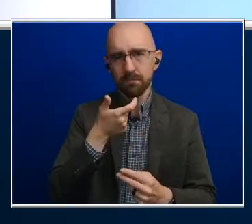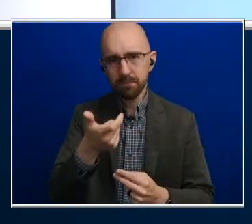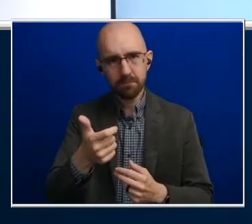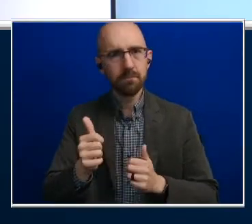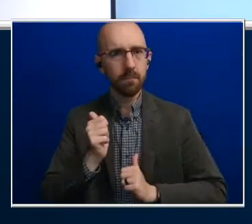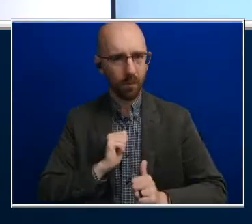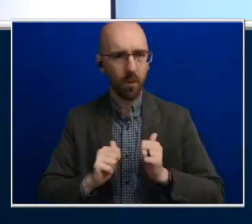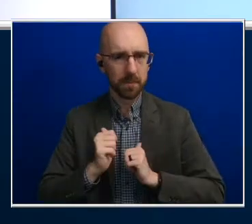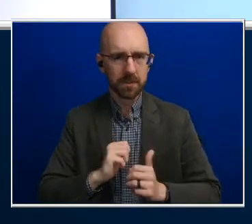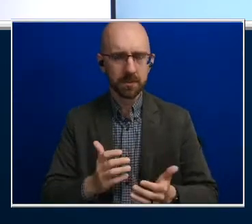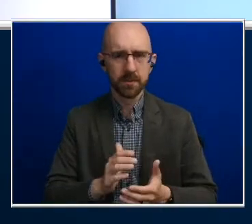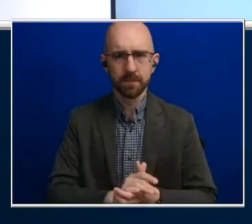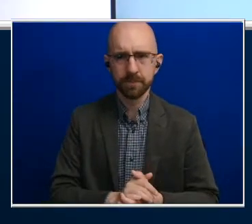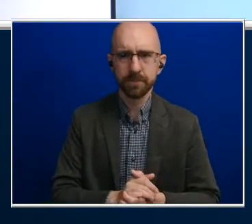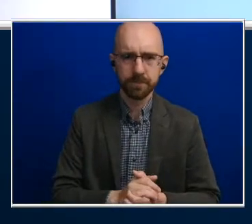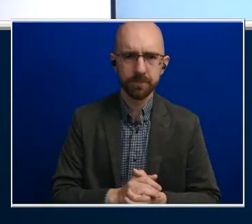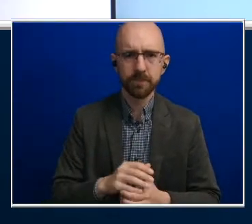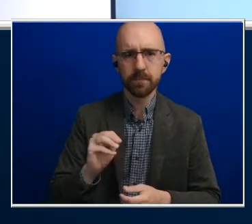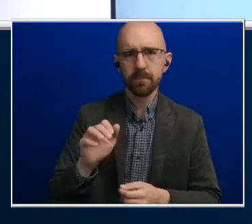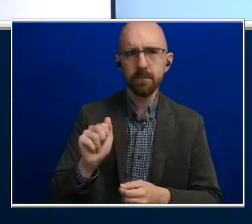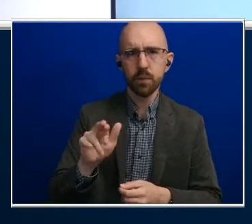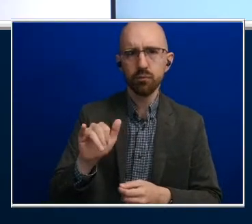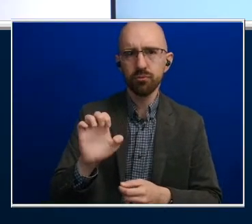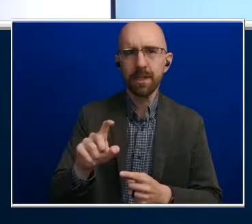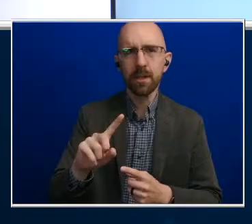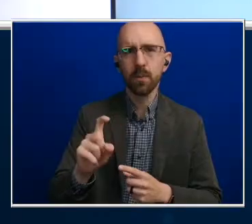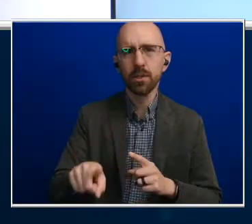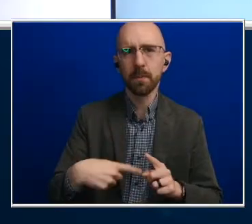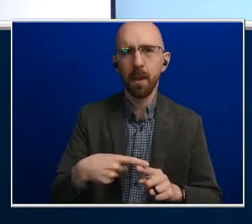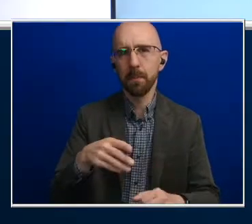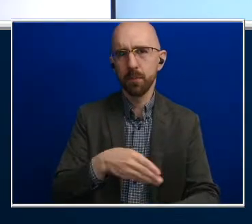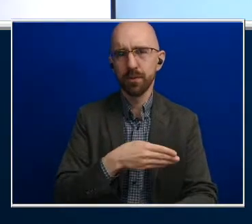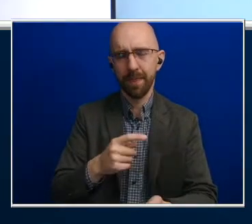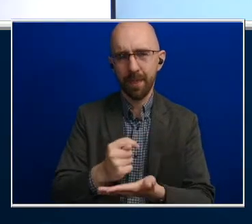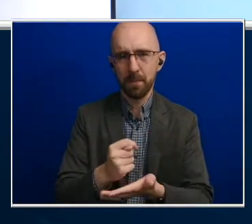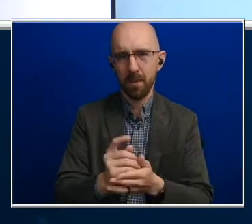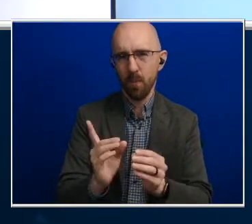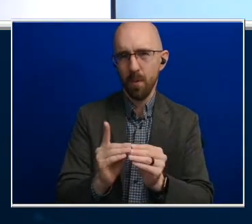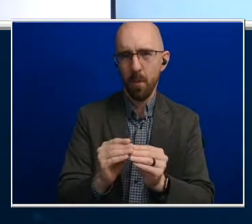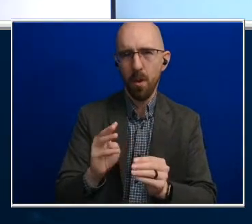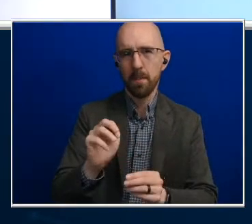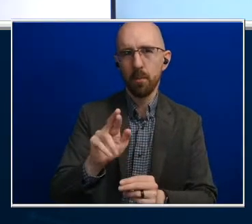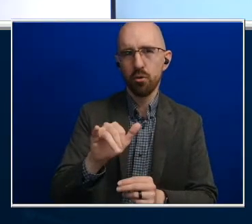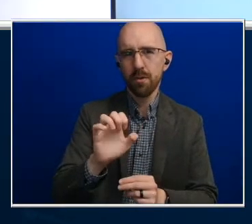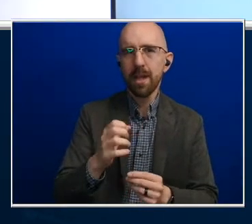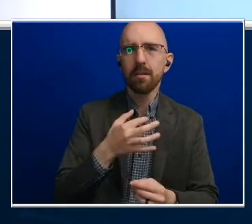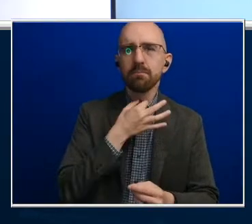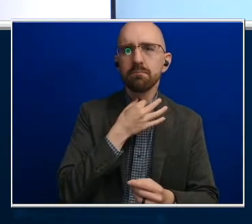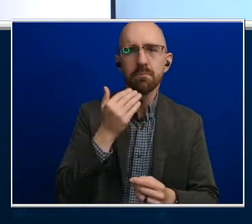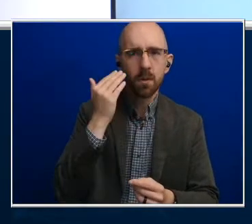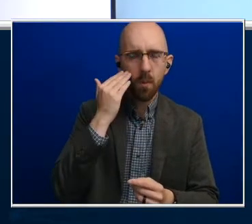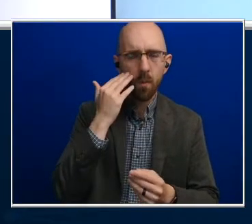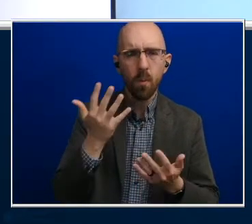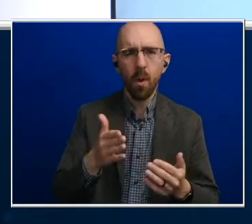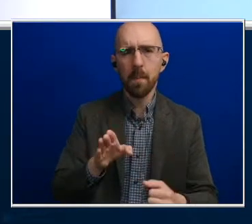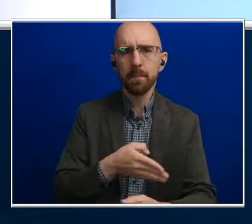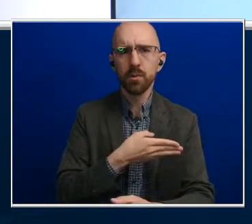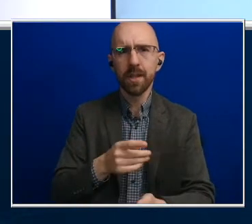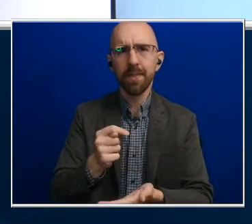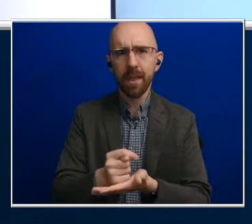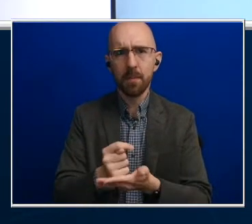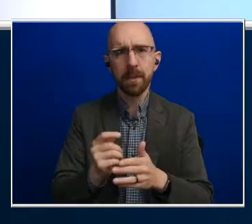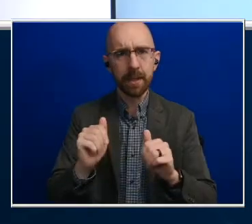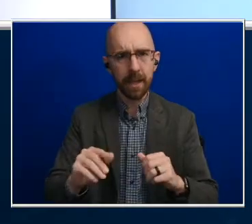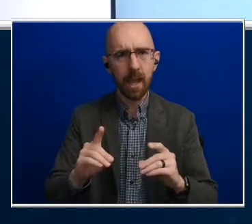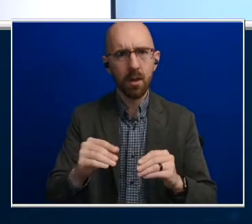Marie has a question about music therapy. We have one more. Marie wants to know, what music therapy can do for people living